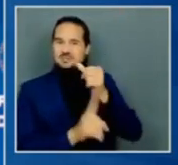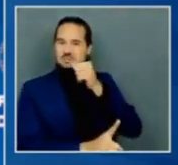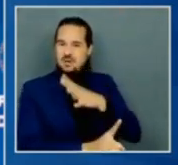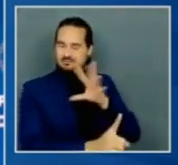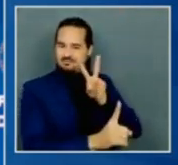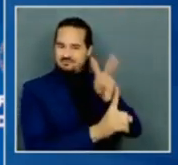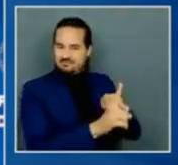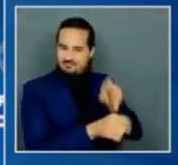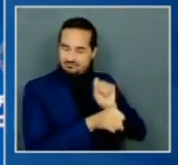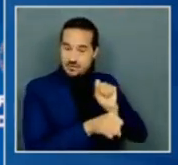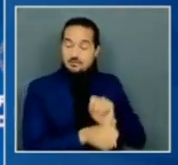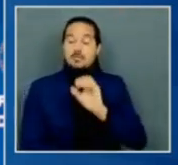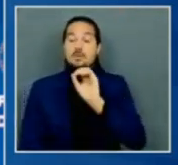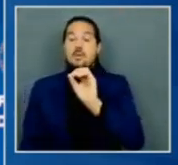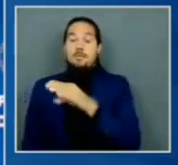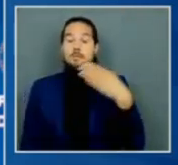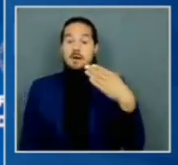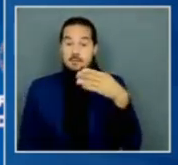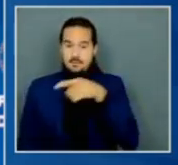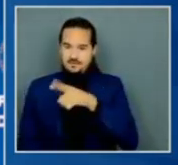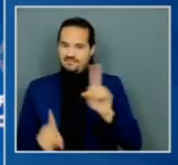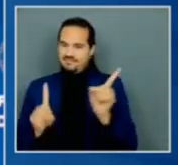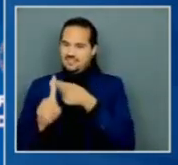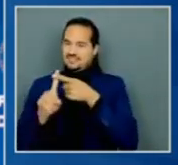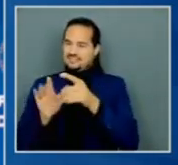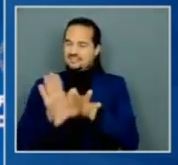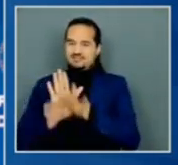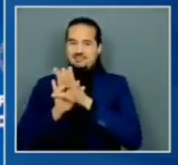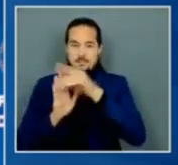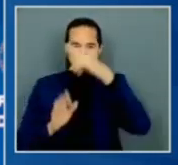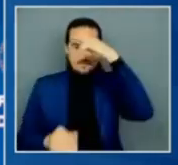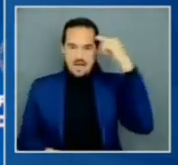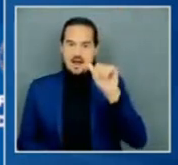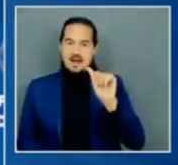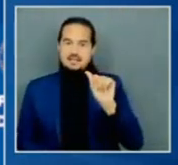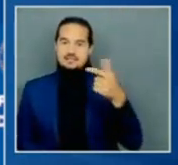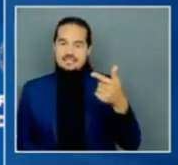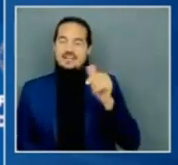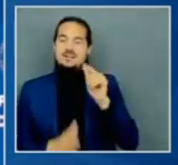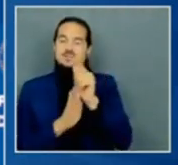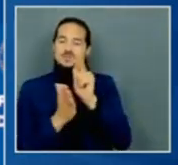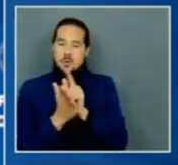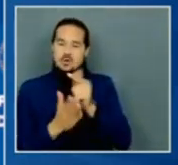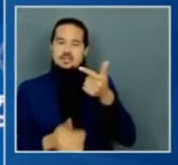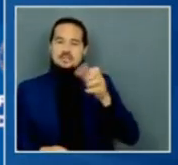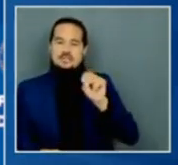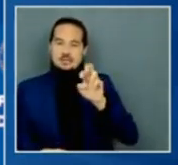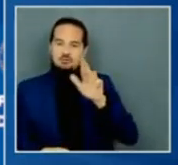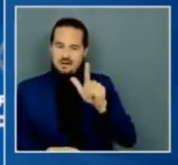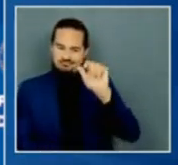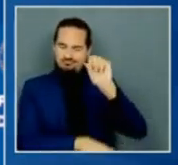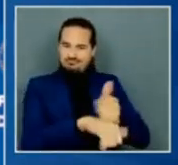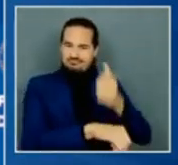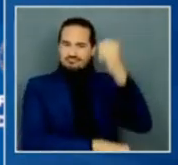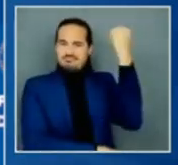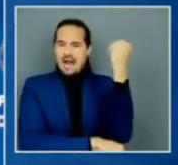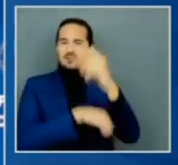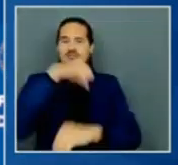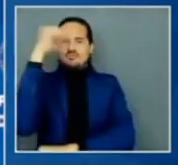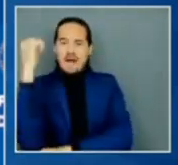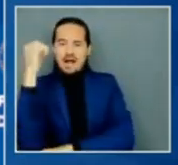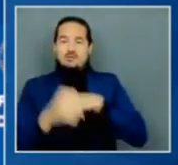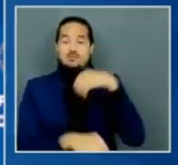ever Black Attorney General. But compared to my predecessors, the Harris-Biden cabinet